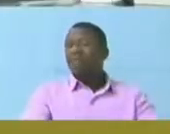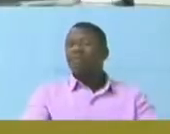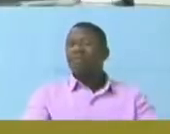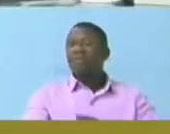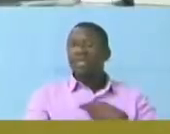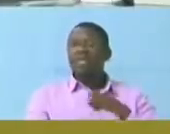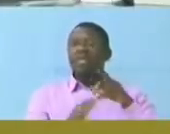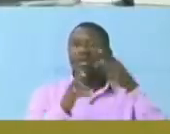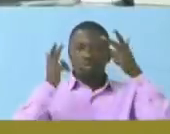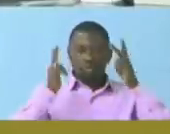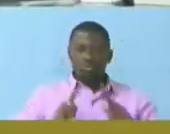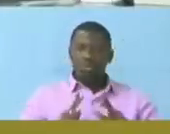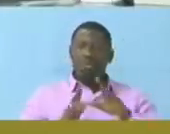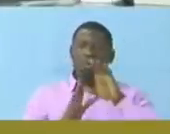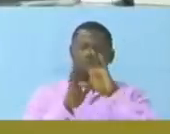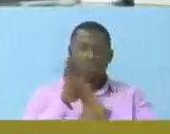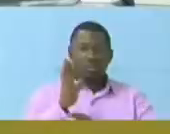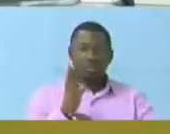I agree